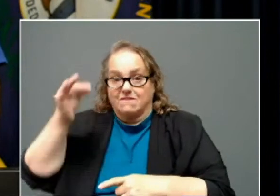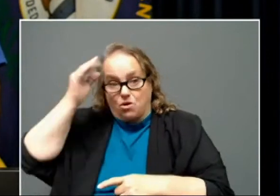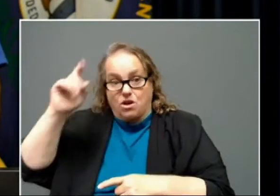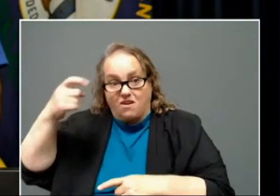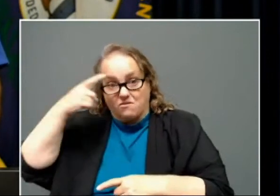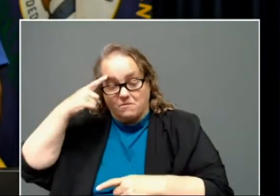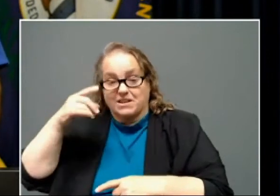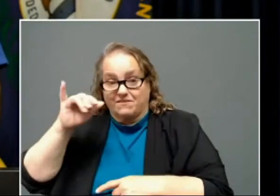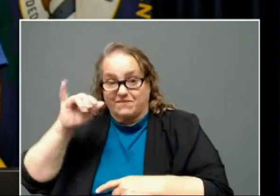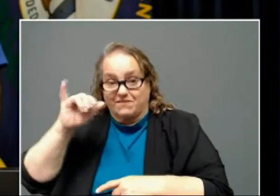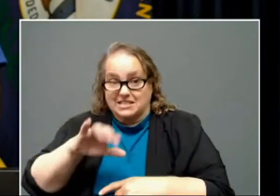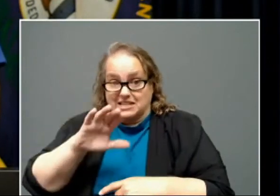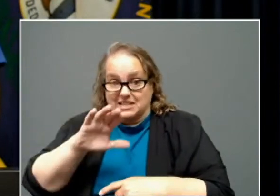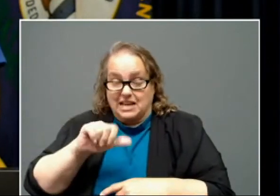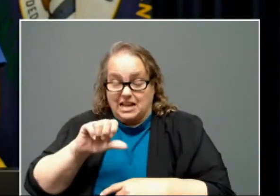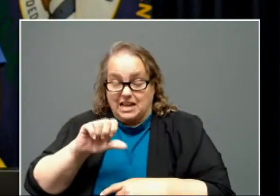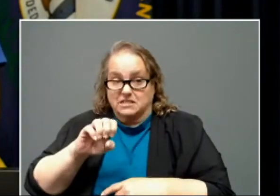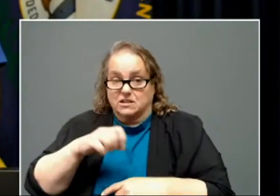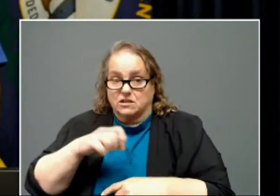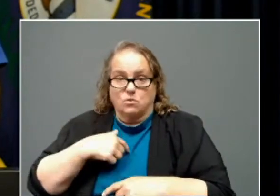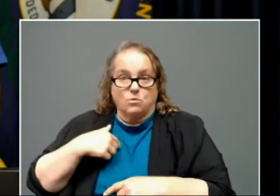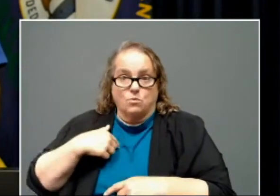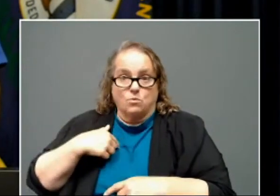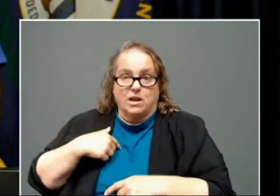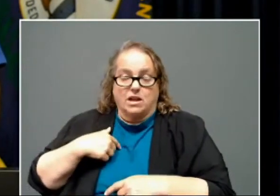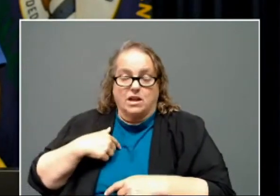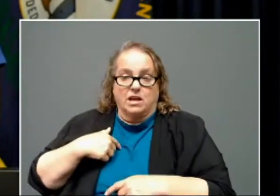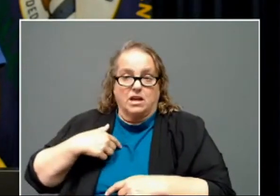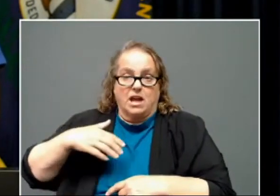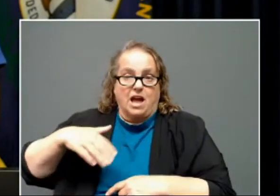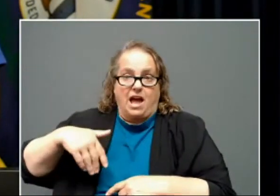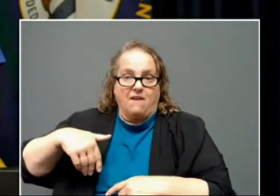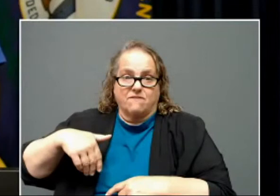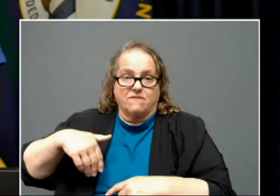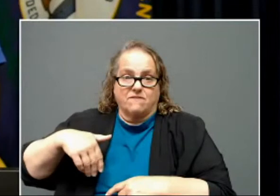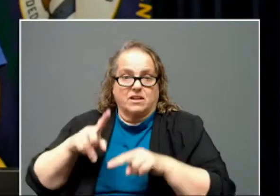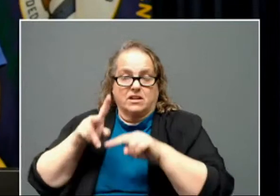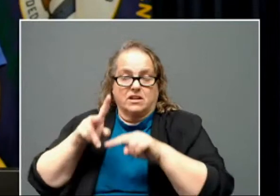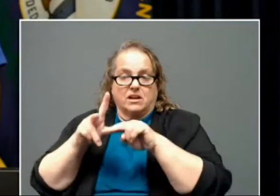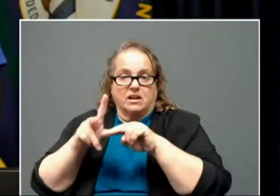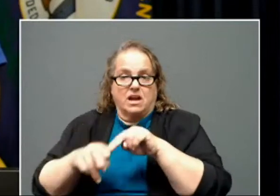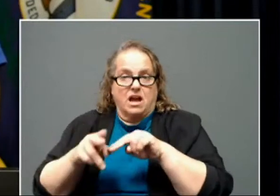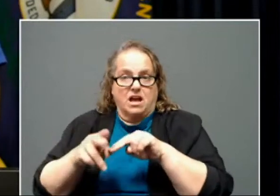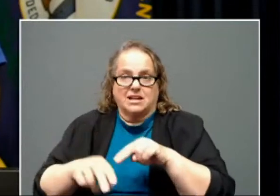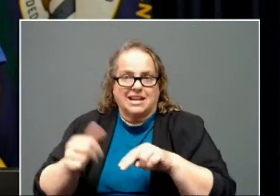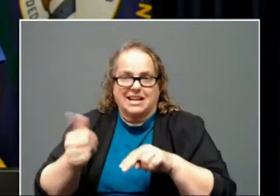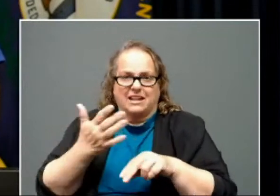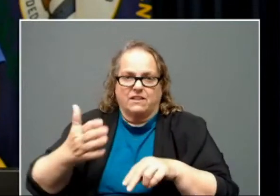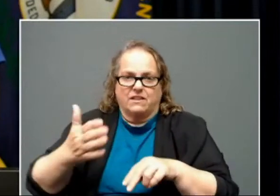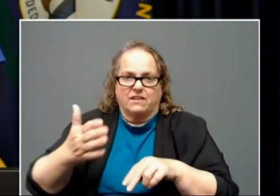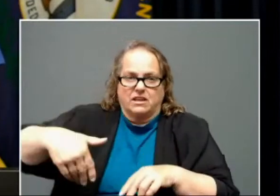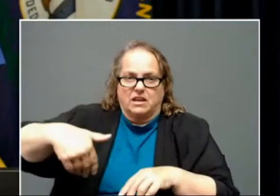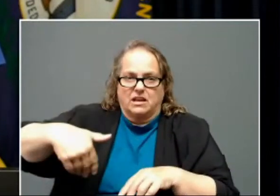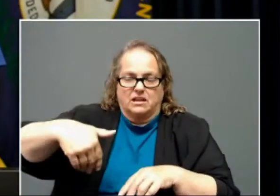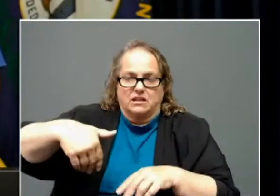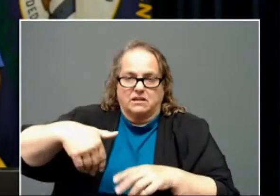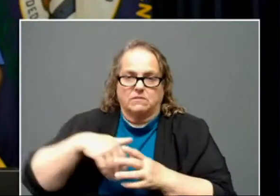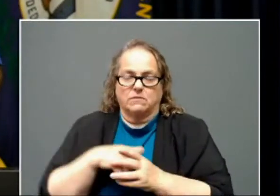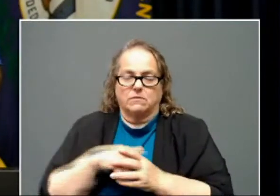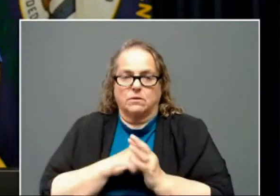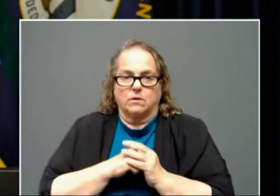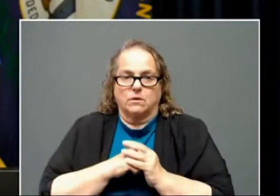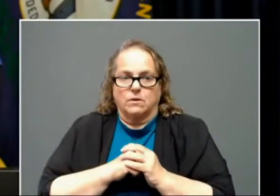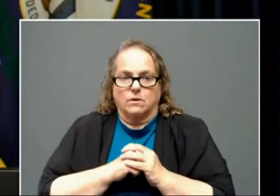case, we're not getting into every single one that's available to us with the, yeah. Yeah,